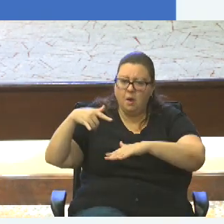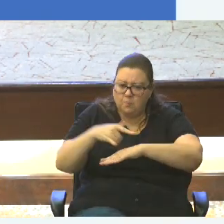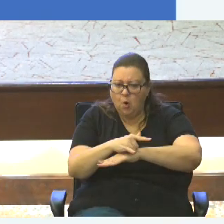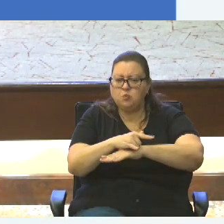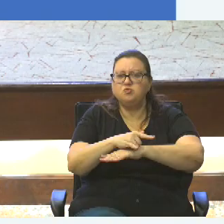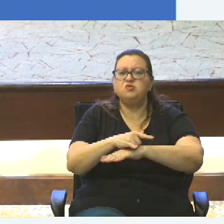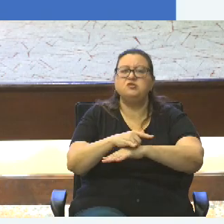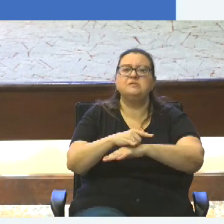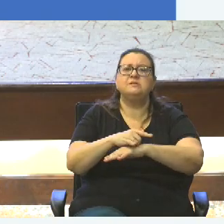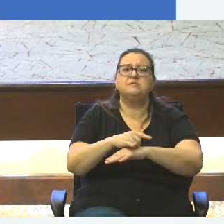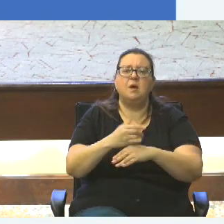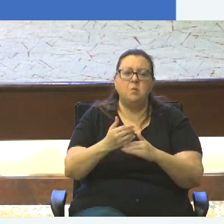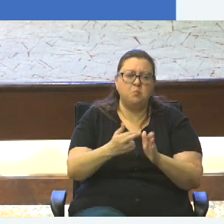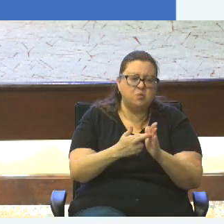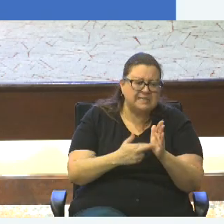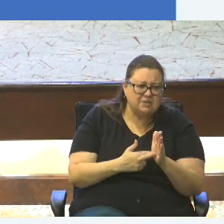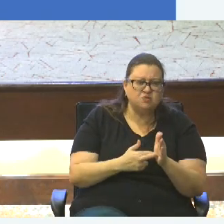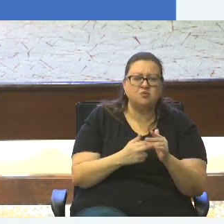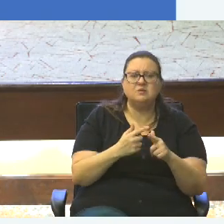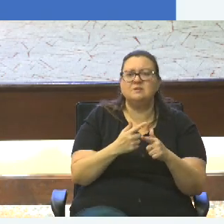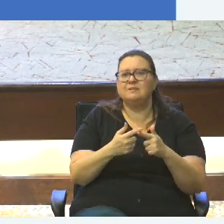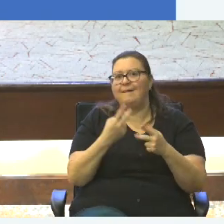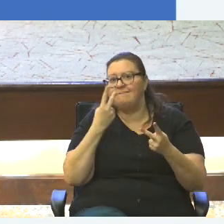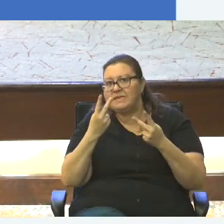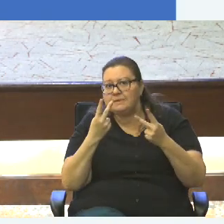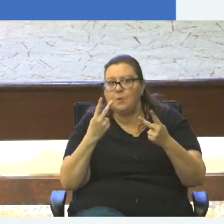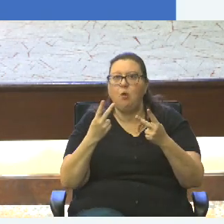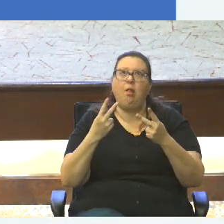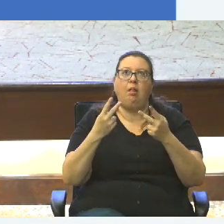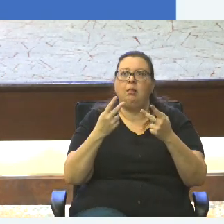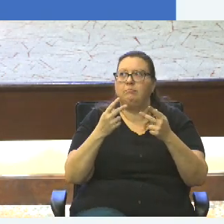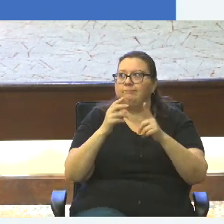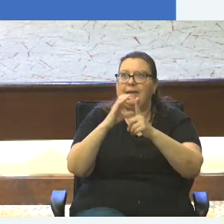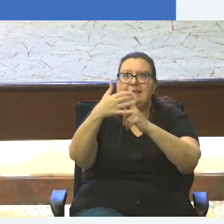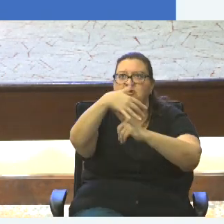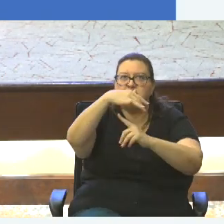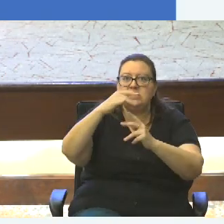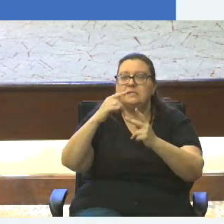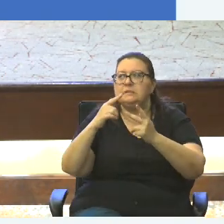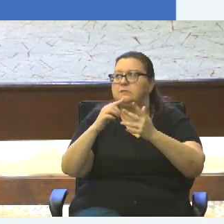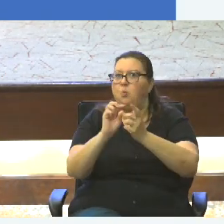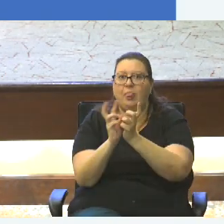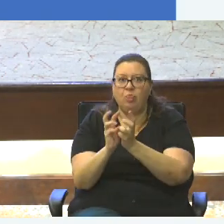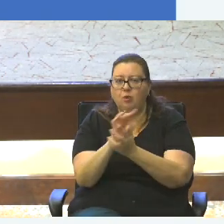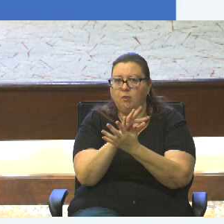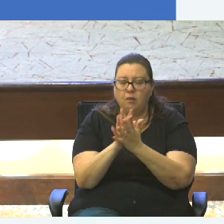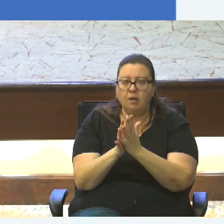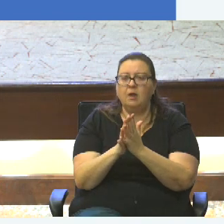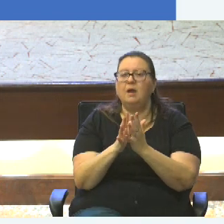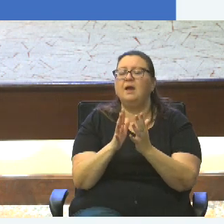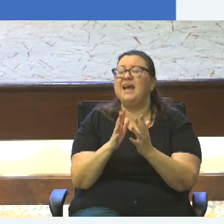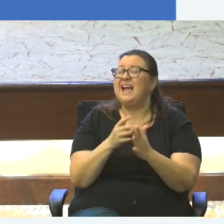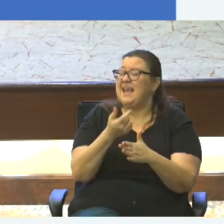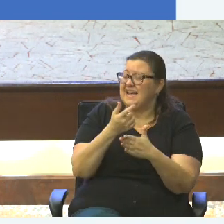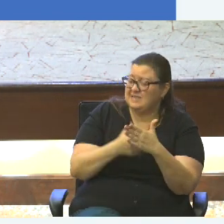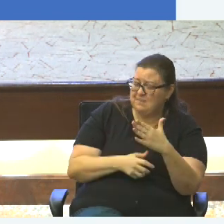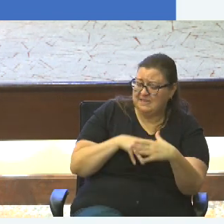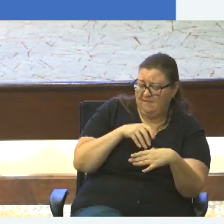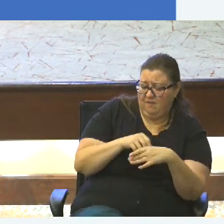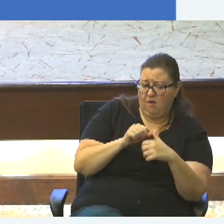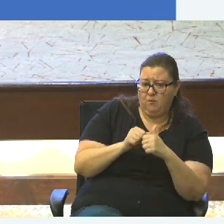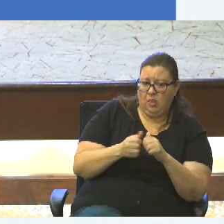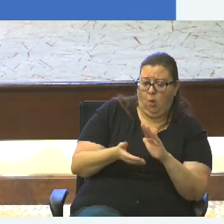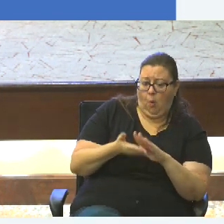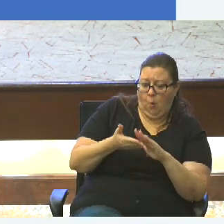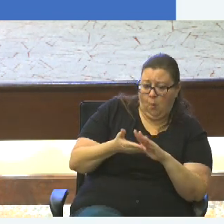allow landings during low visibility conditions. Might be worthwhile to point out that for the expense that goes into owning and